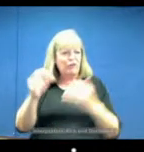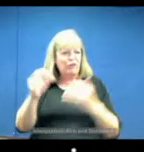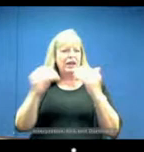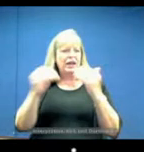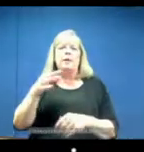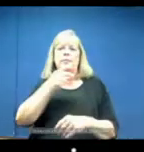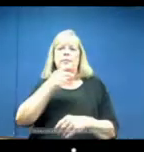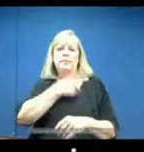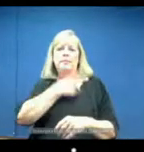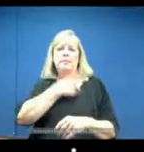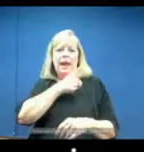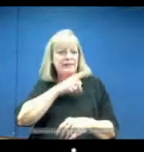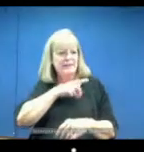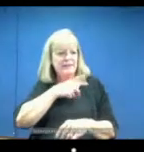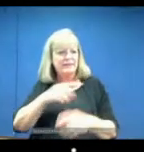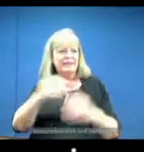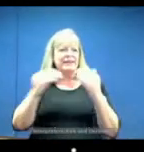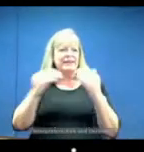Minneapolis,